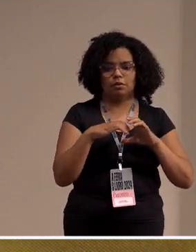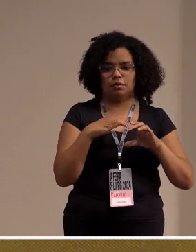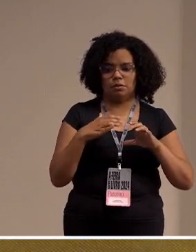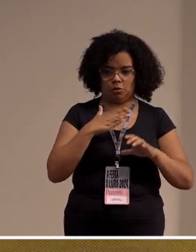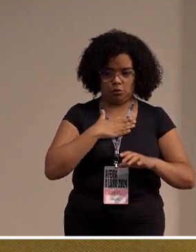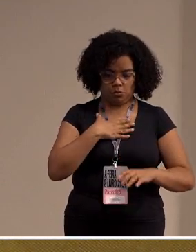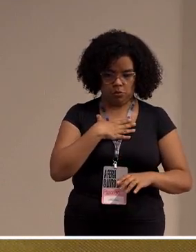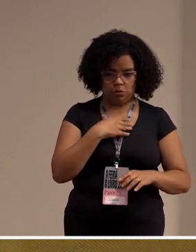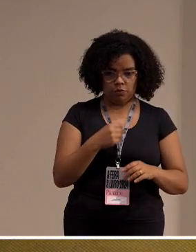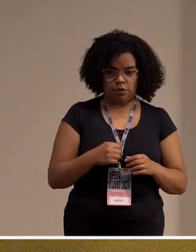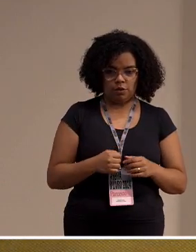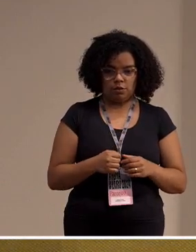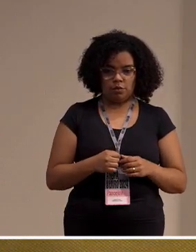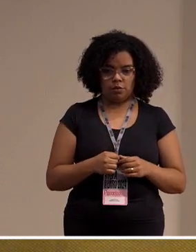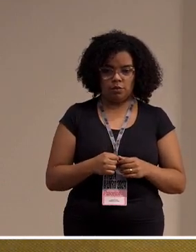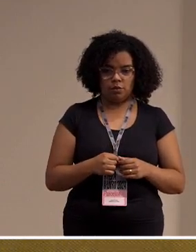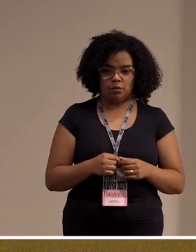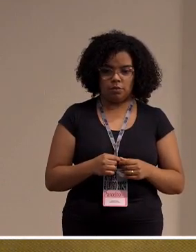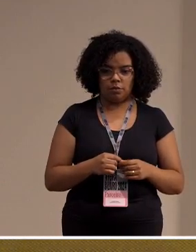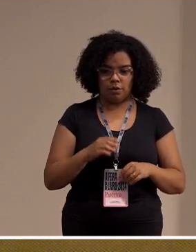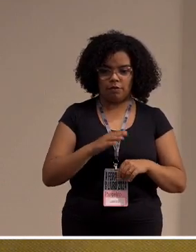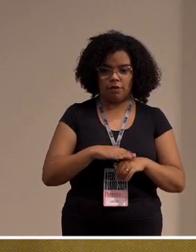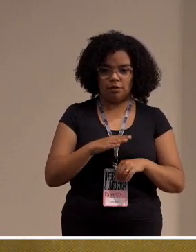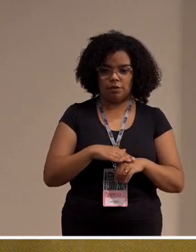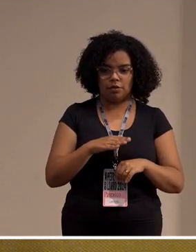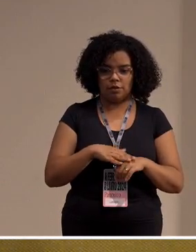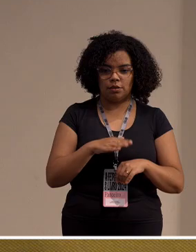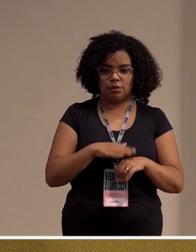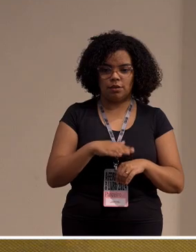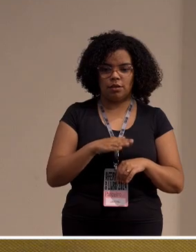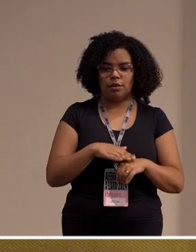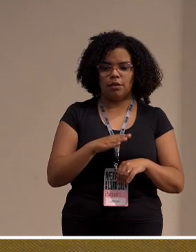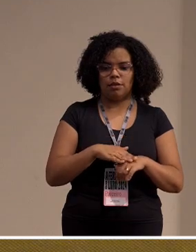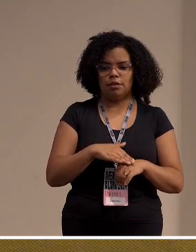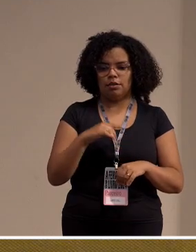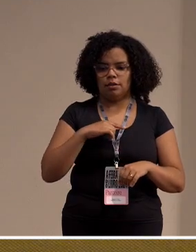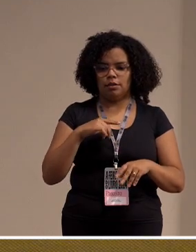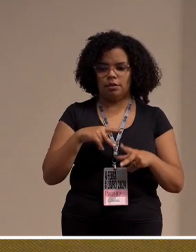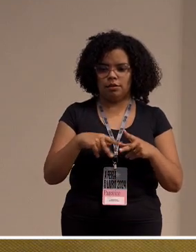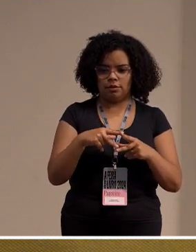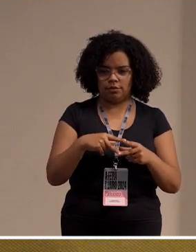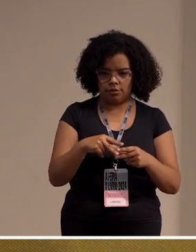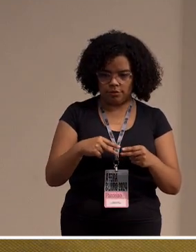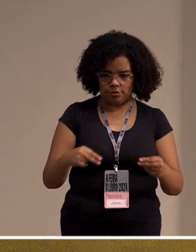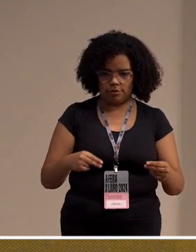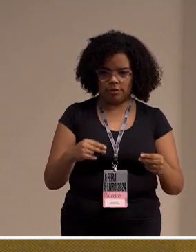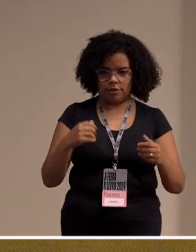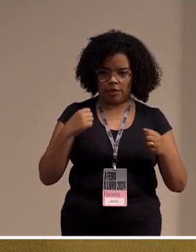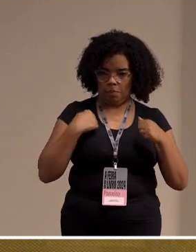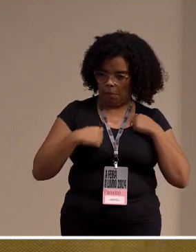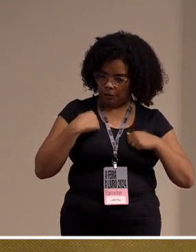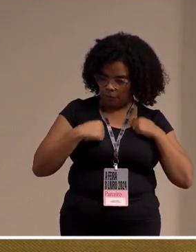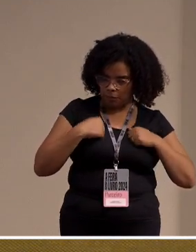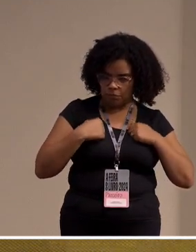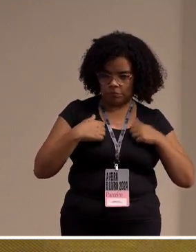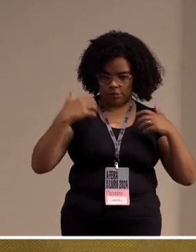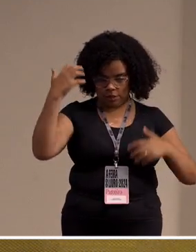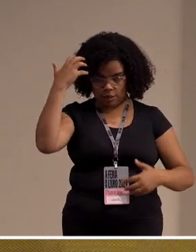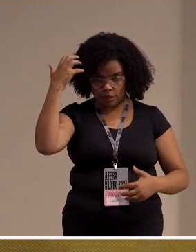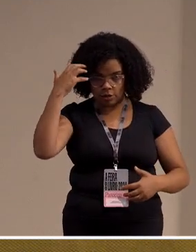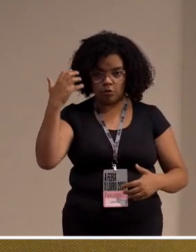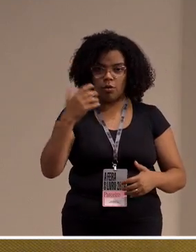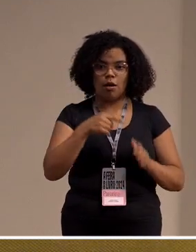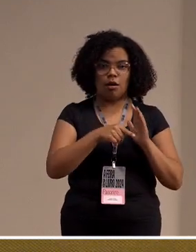put on your pajamas, take a bath, whatever. And I would always make up rhymes. And then before they would go to sleep, I would have to tell each child a